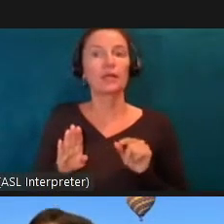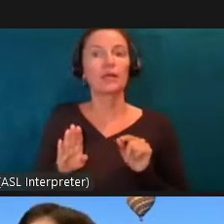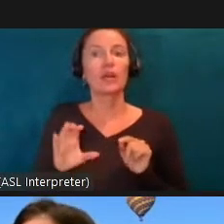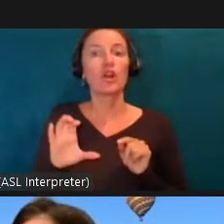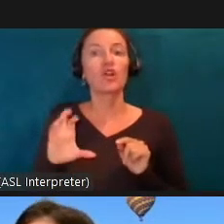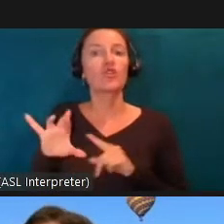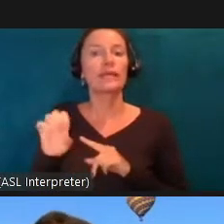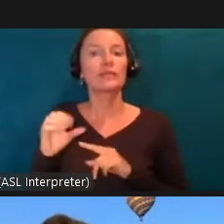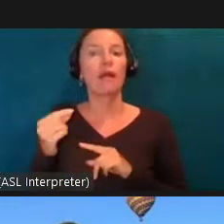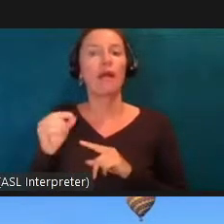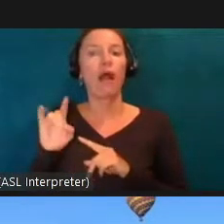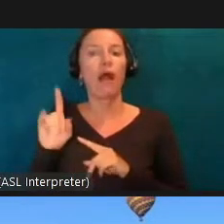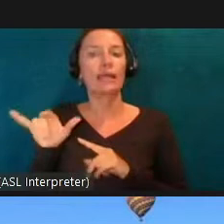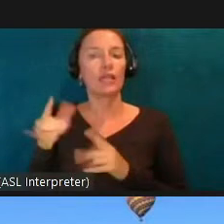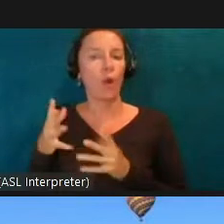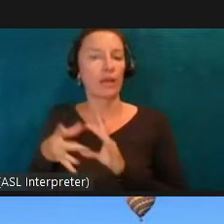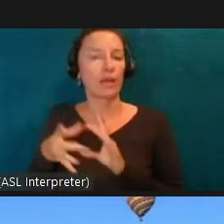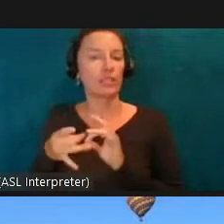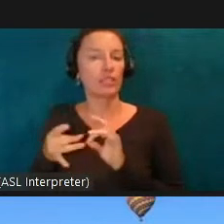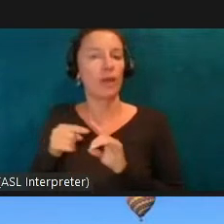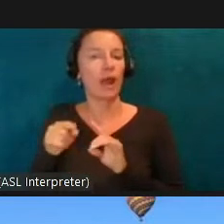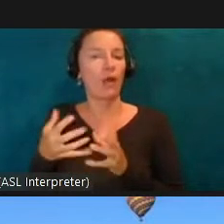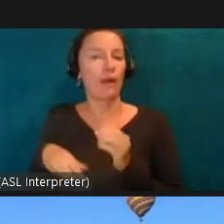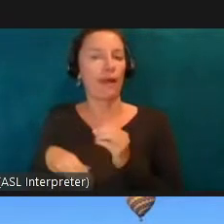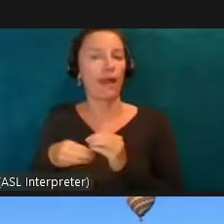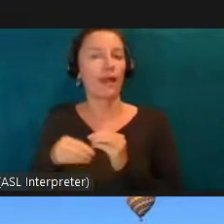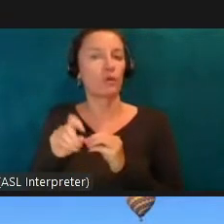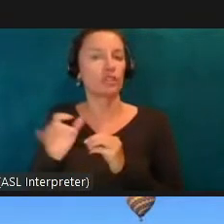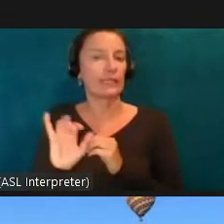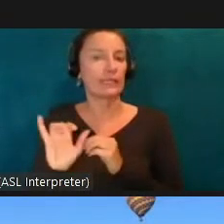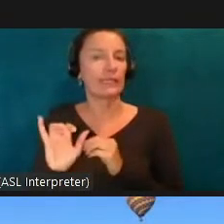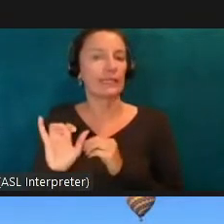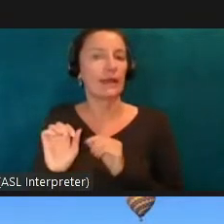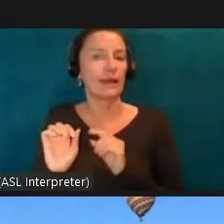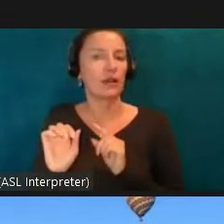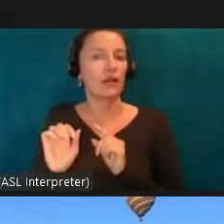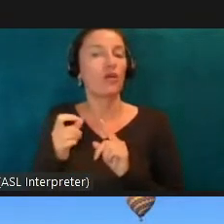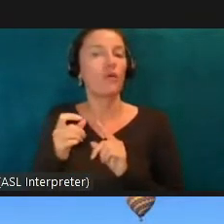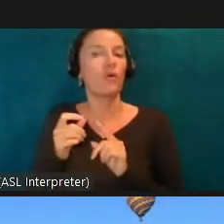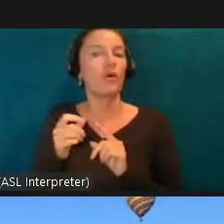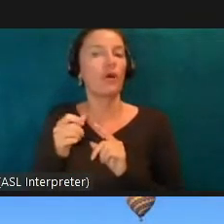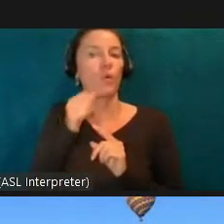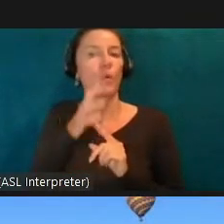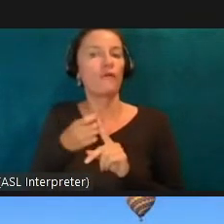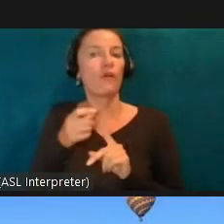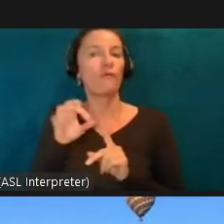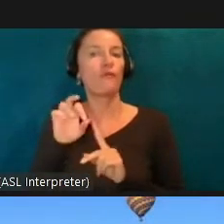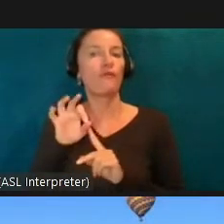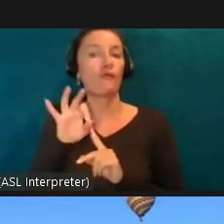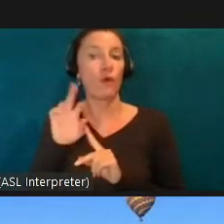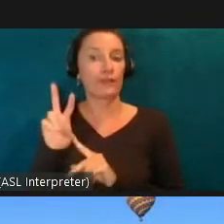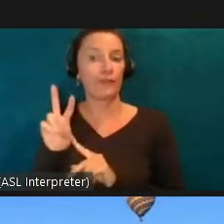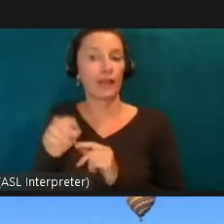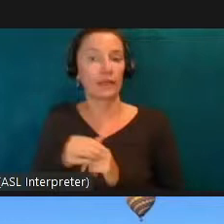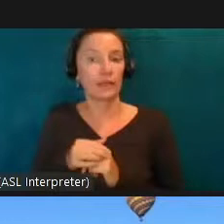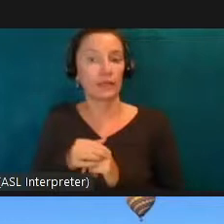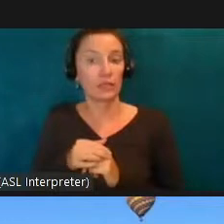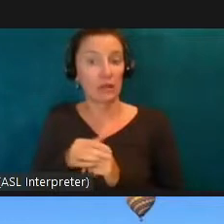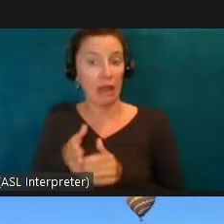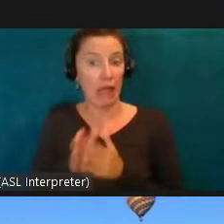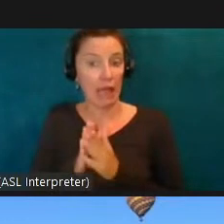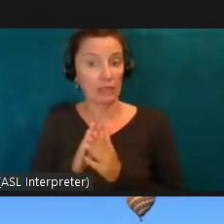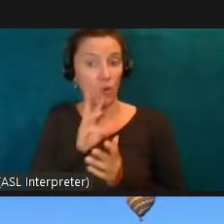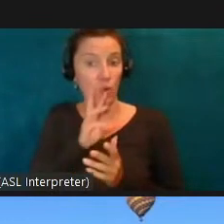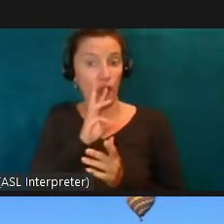but here's, I'm going to give this anyway. She's from Forestville, and she asked, Christine asked, is the water safe